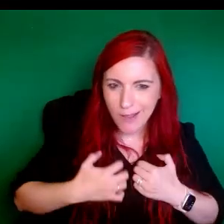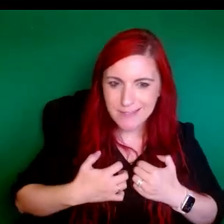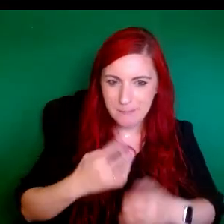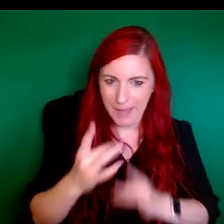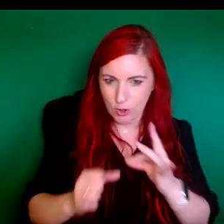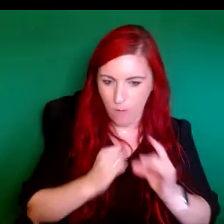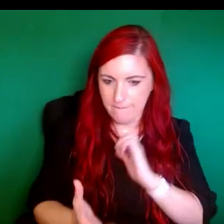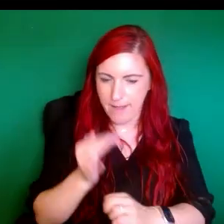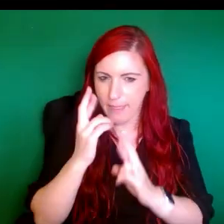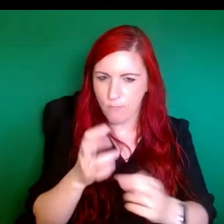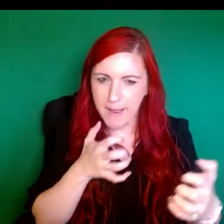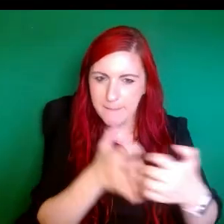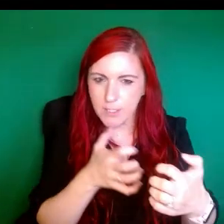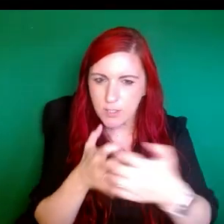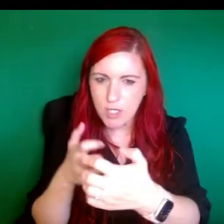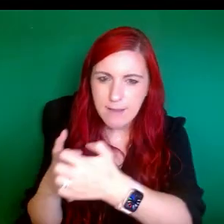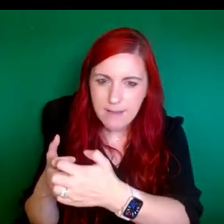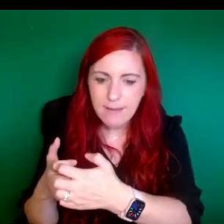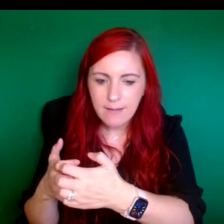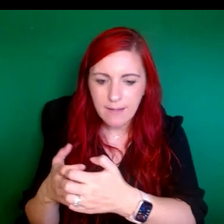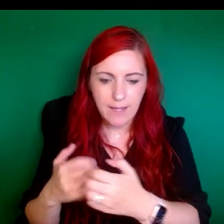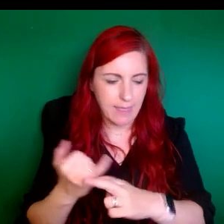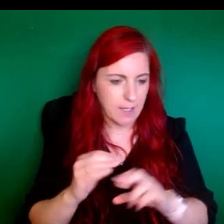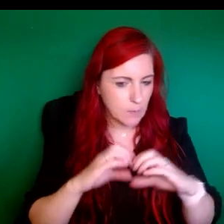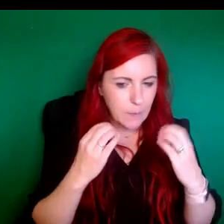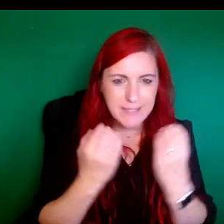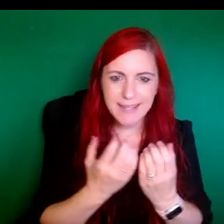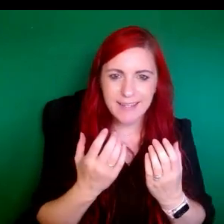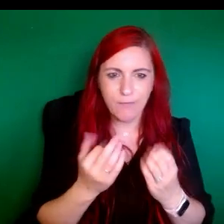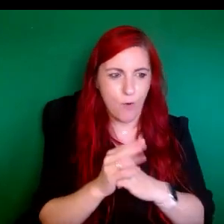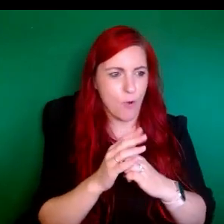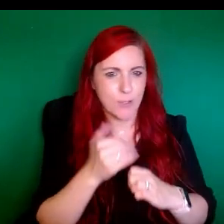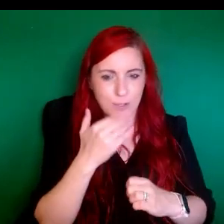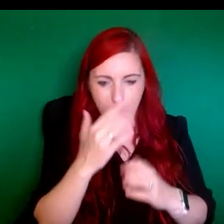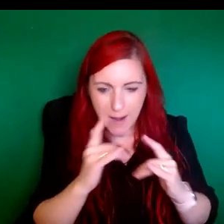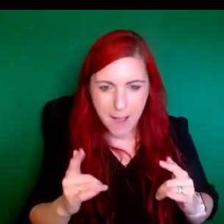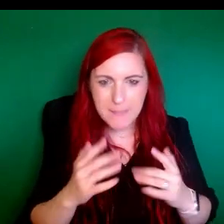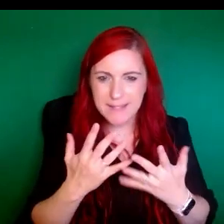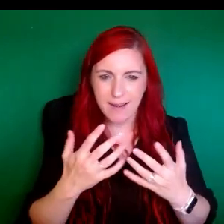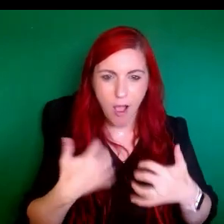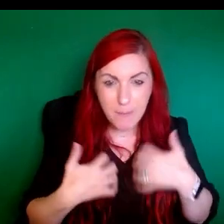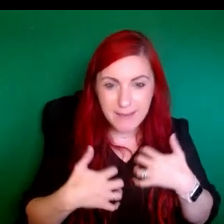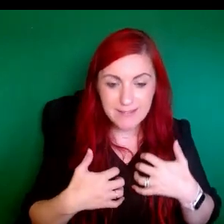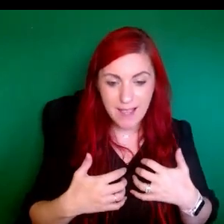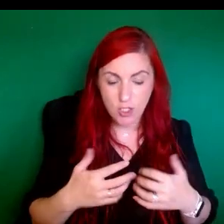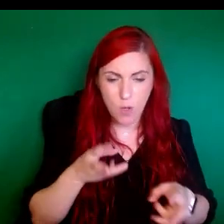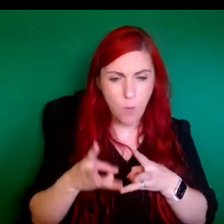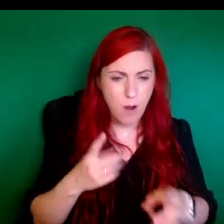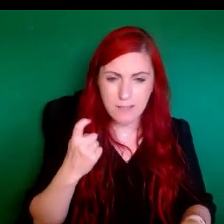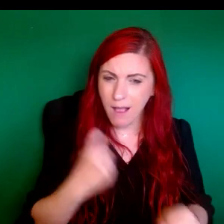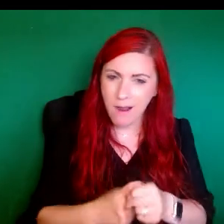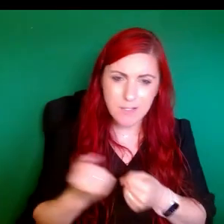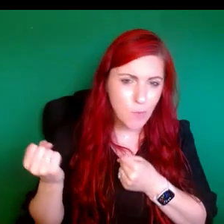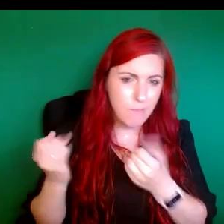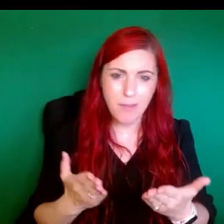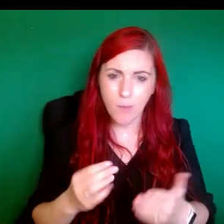the community, and just works really hard to provide children with normal childhood experiences that they would otherwise be denied. And